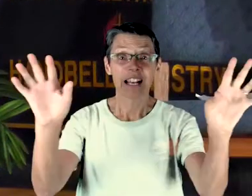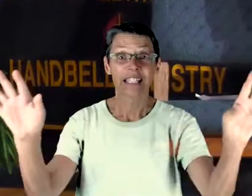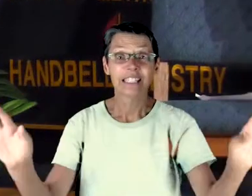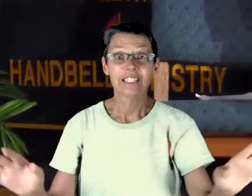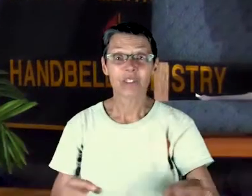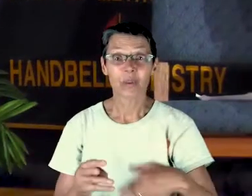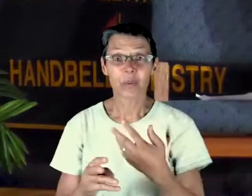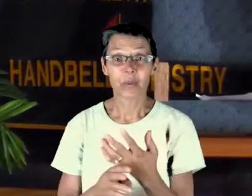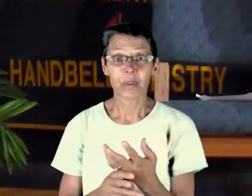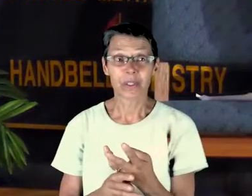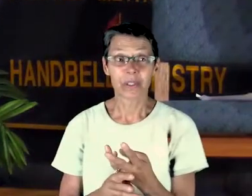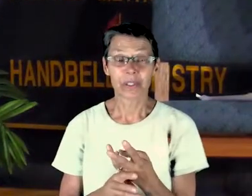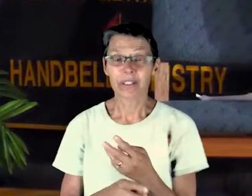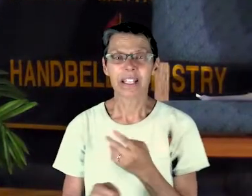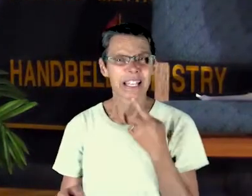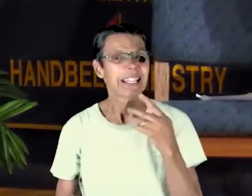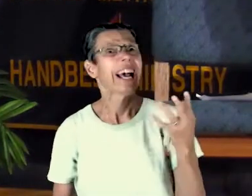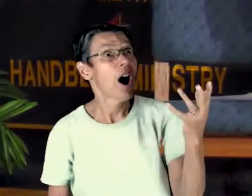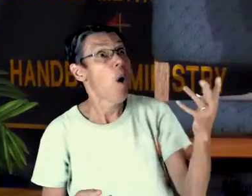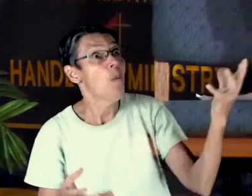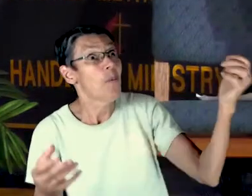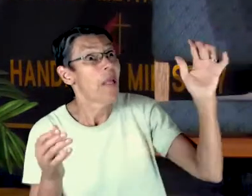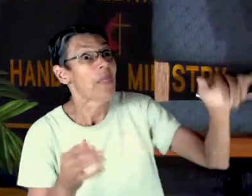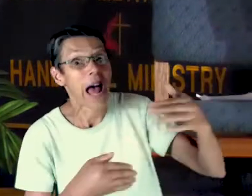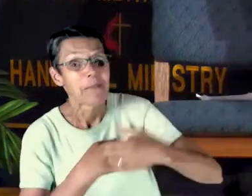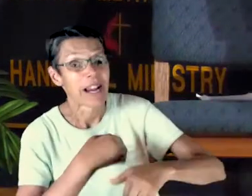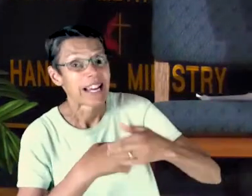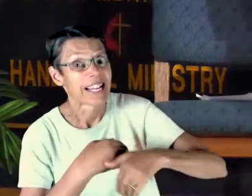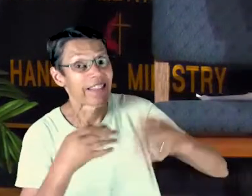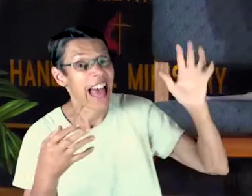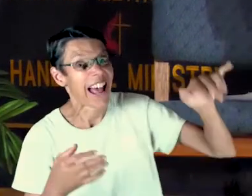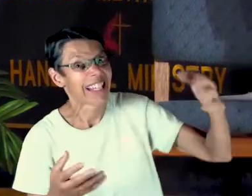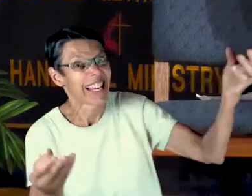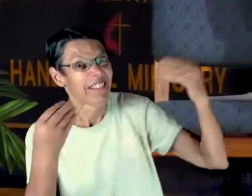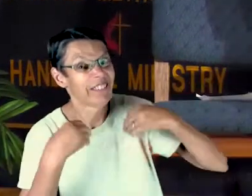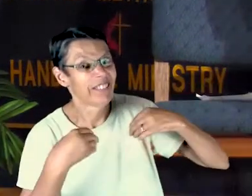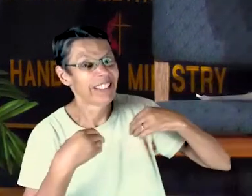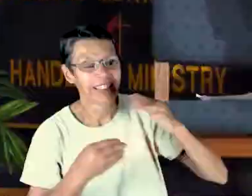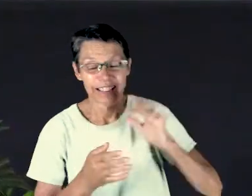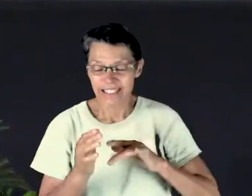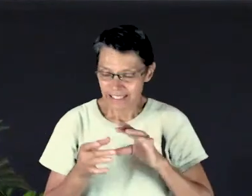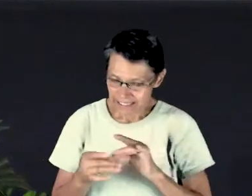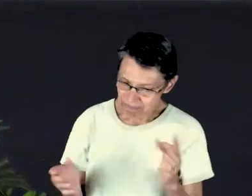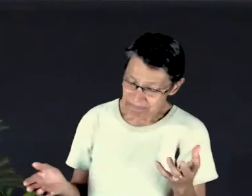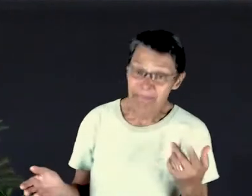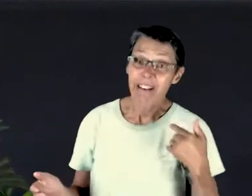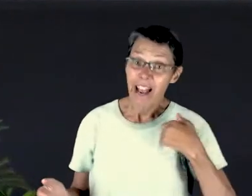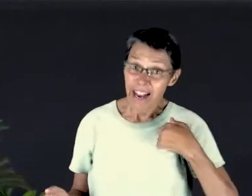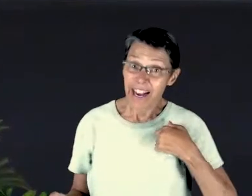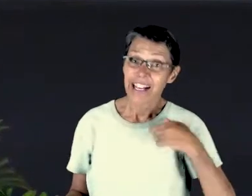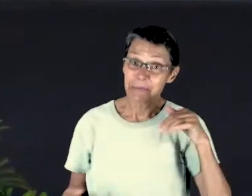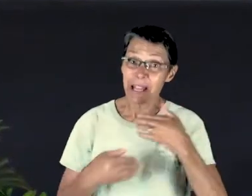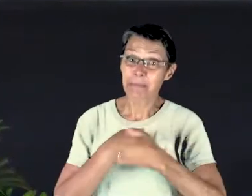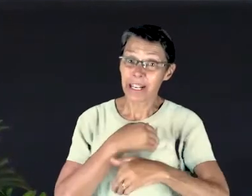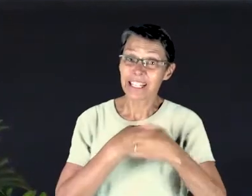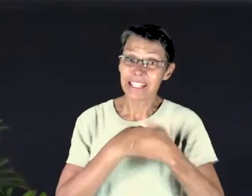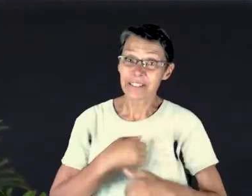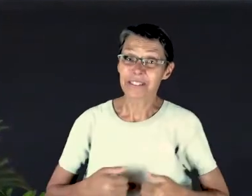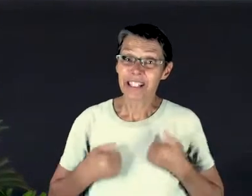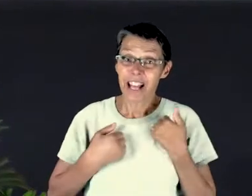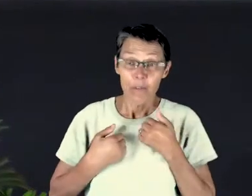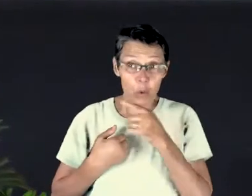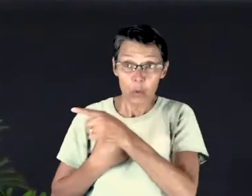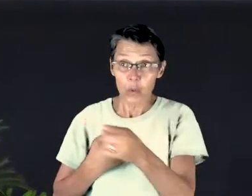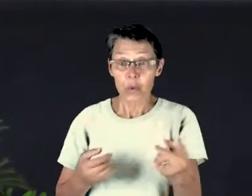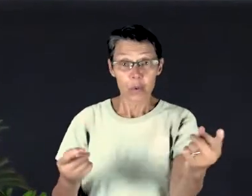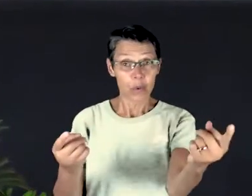life to the world." They said to him, "Sir, give us this bread always." Jesus said to them, "I am the bread